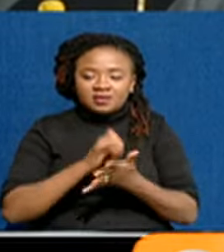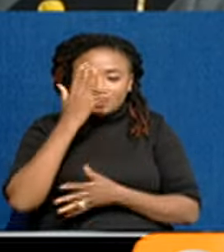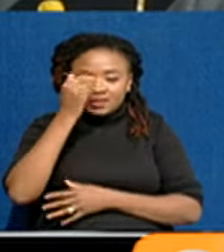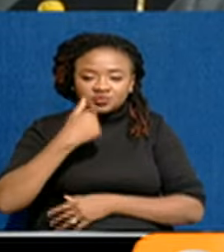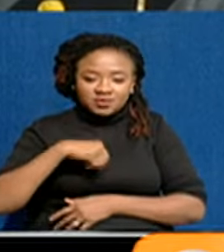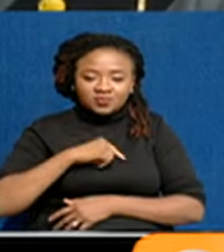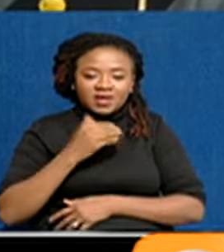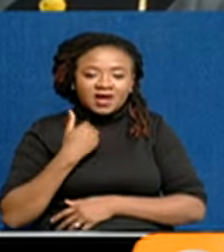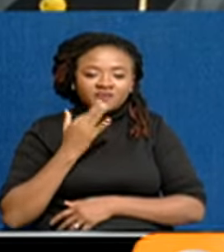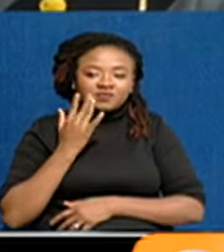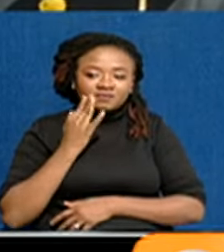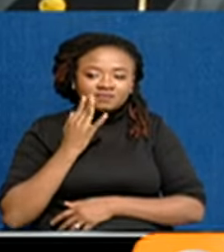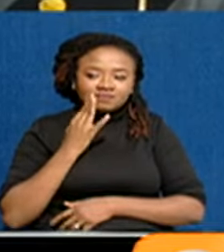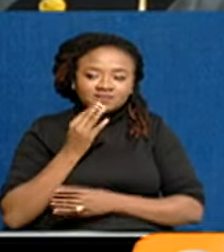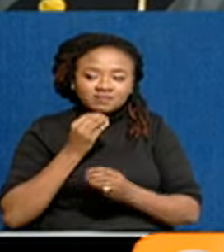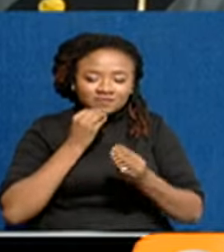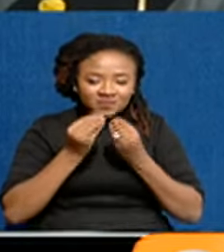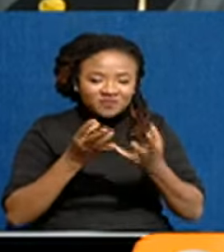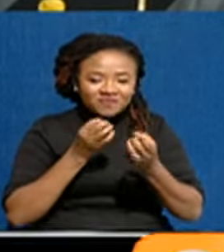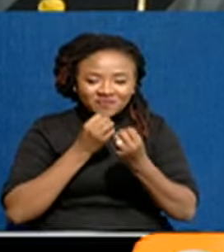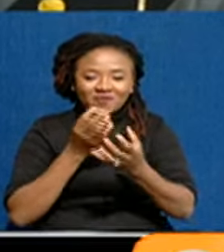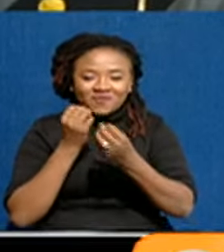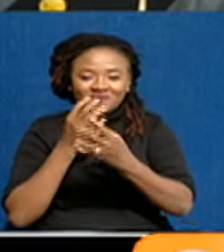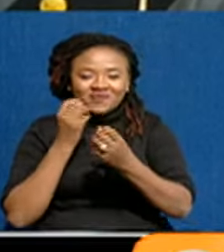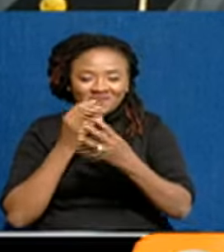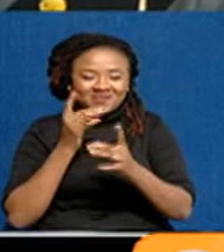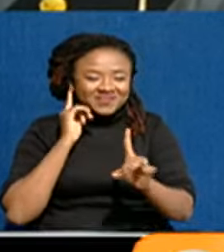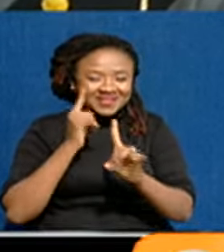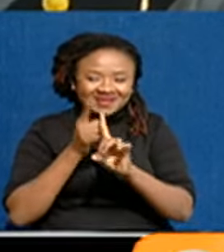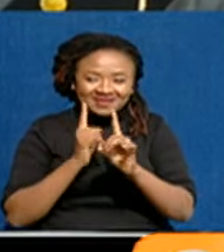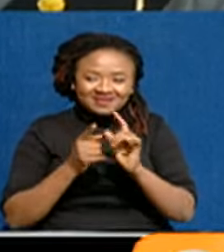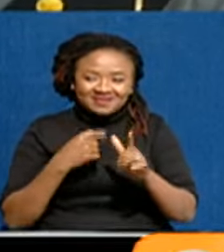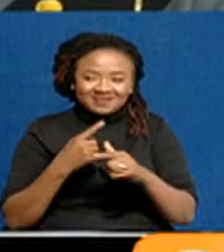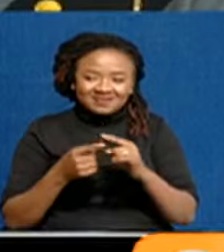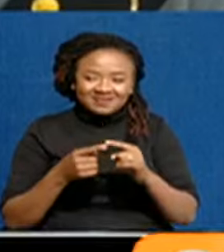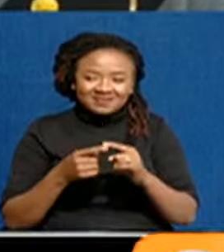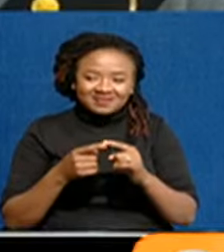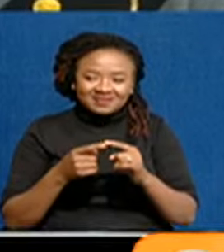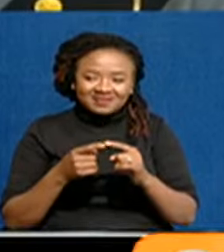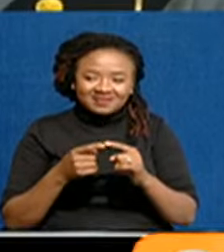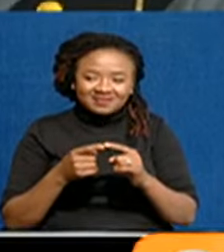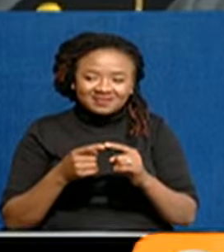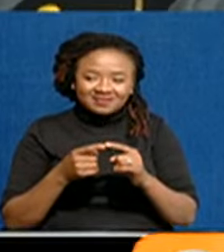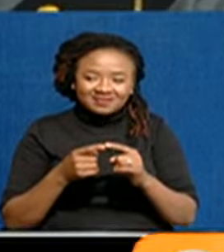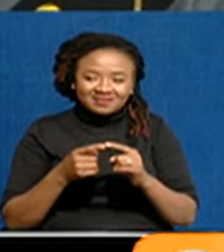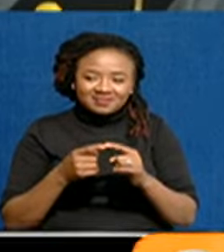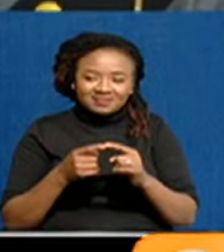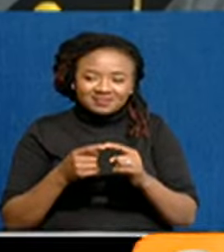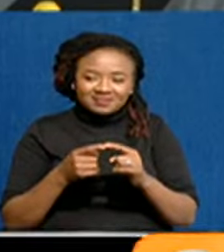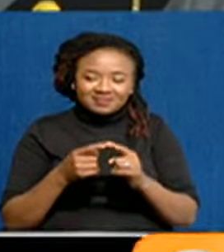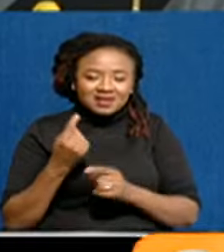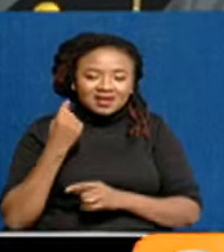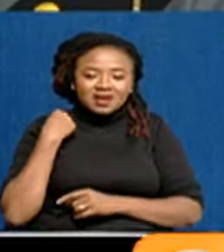daily briefings, so that then we keep on giving information. Then the national toll-free number is